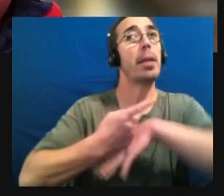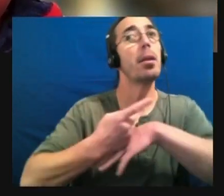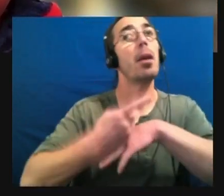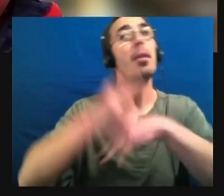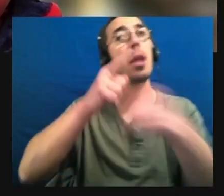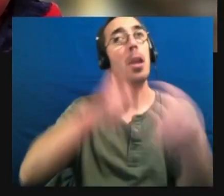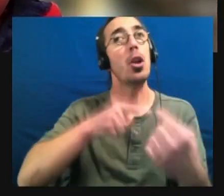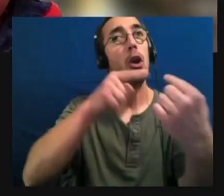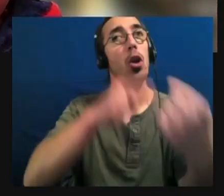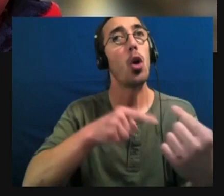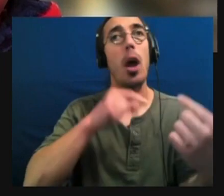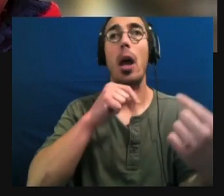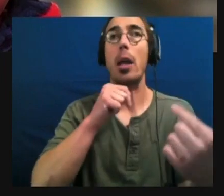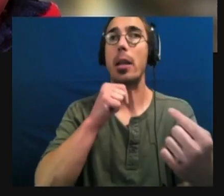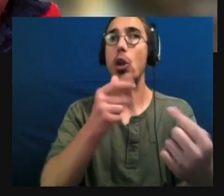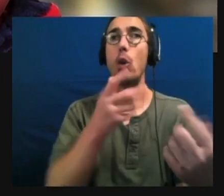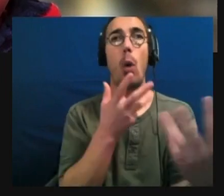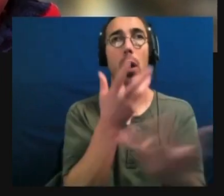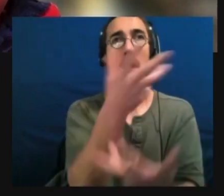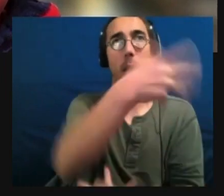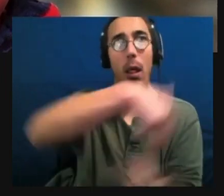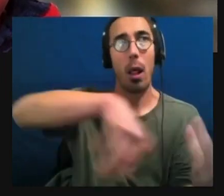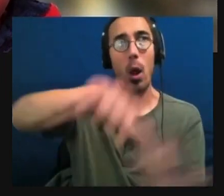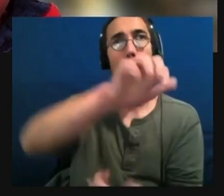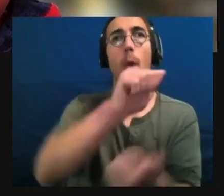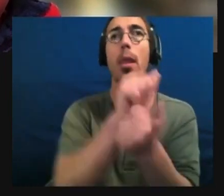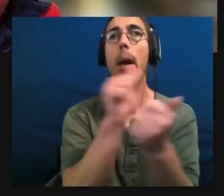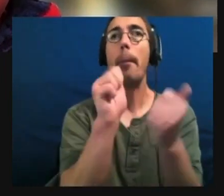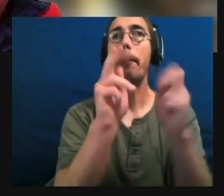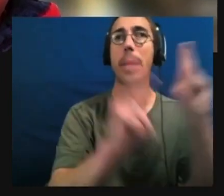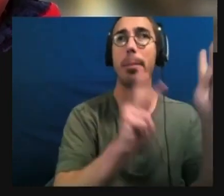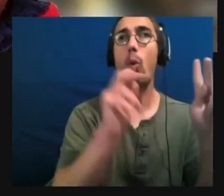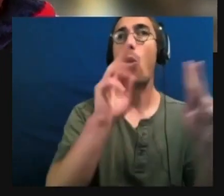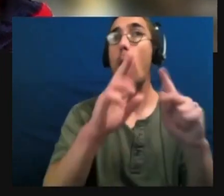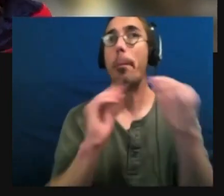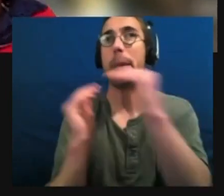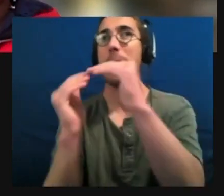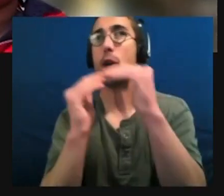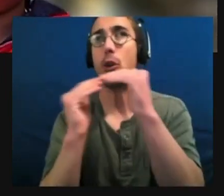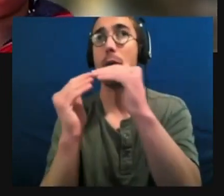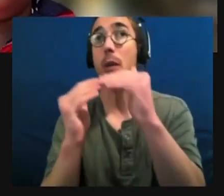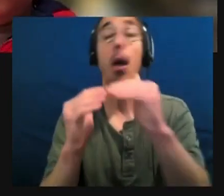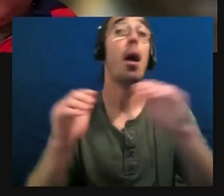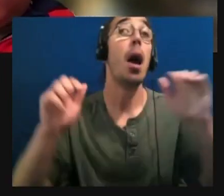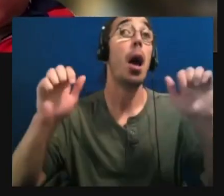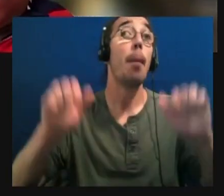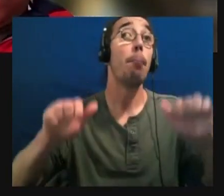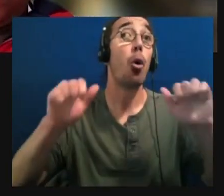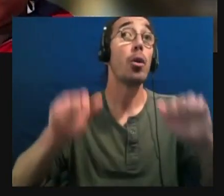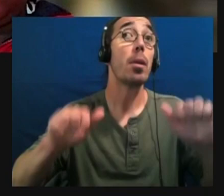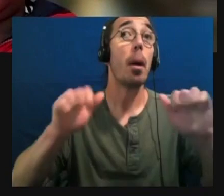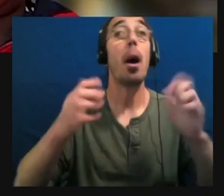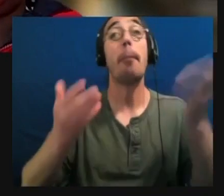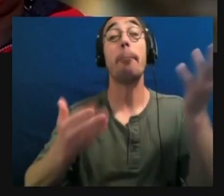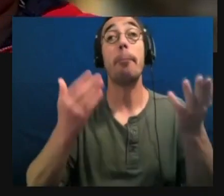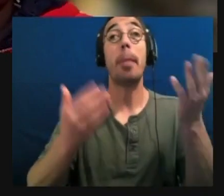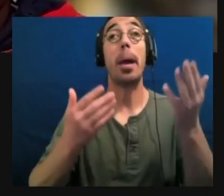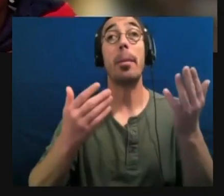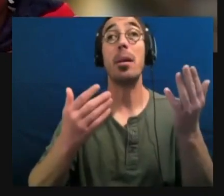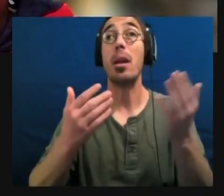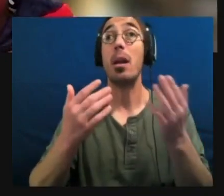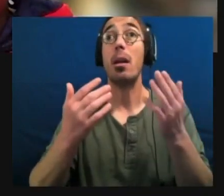choosing not to interact with people or peers at all? Is there a possibility there may be bullying